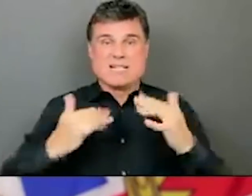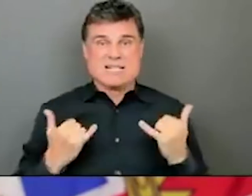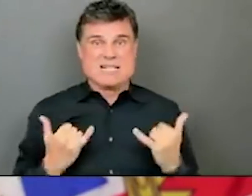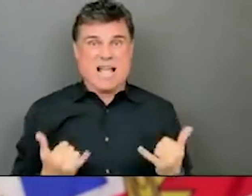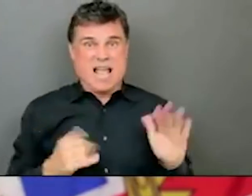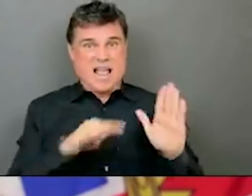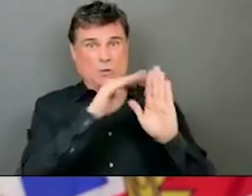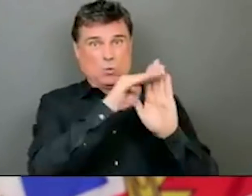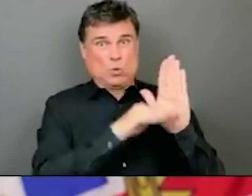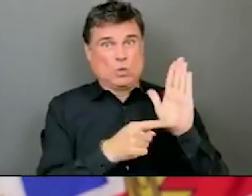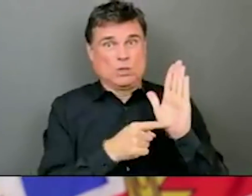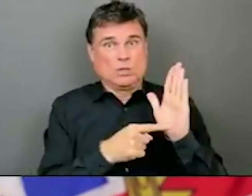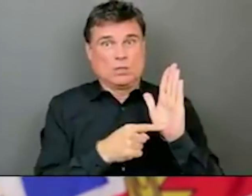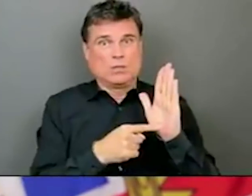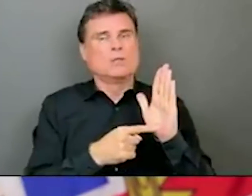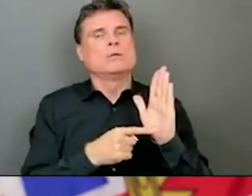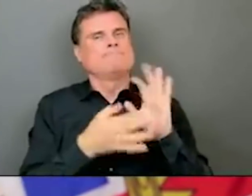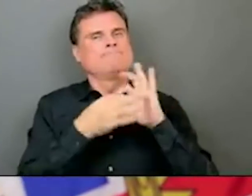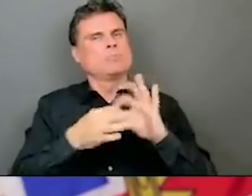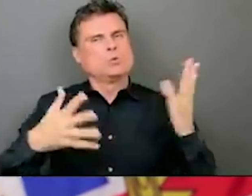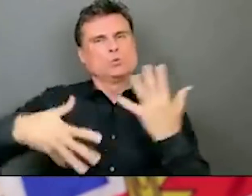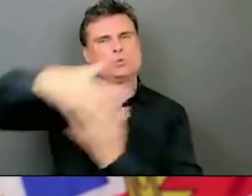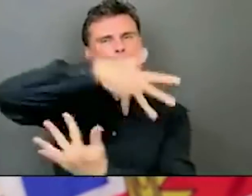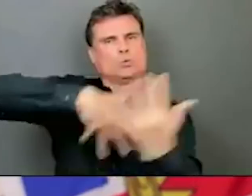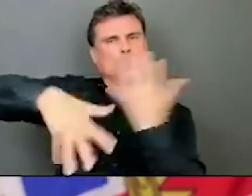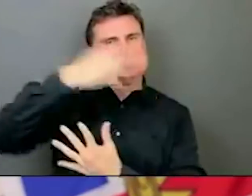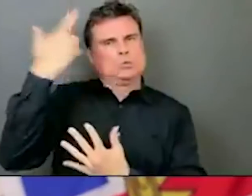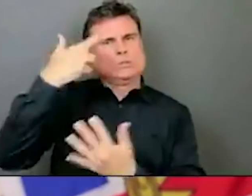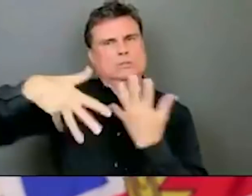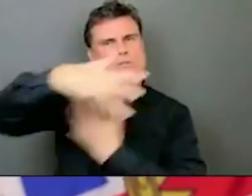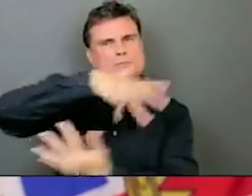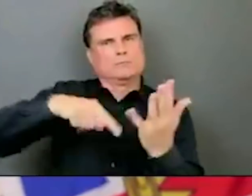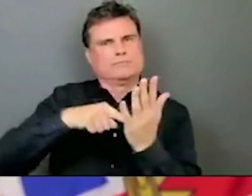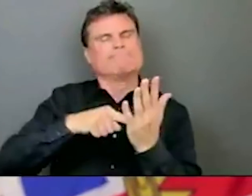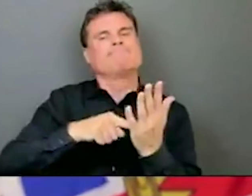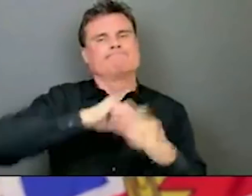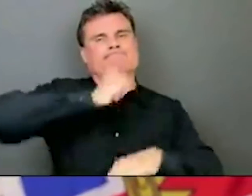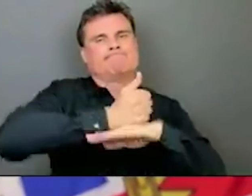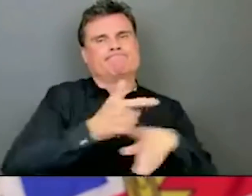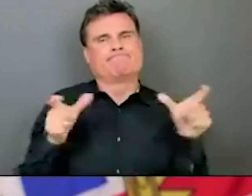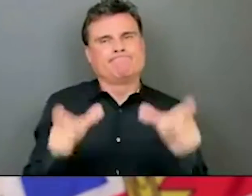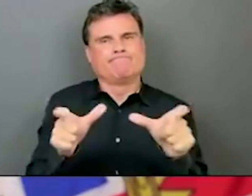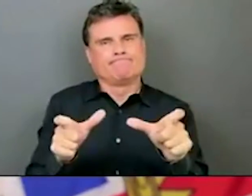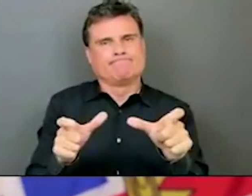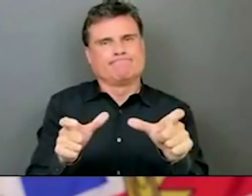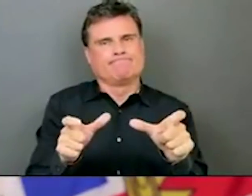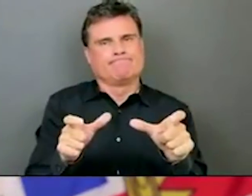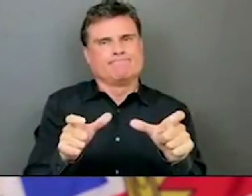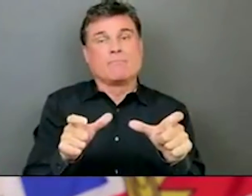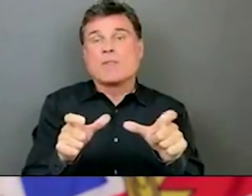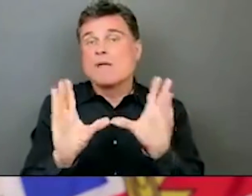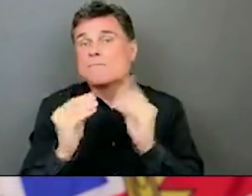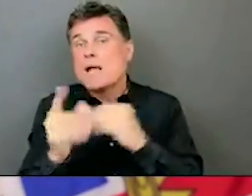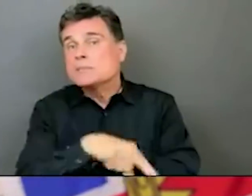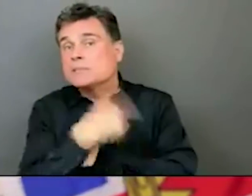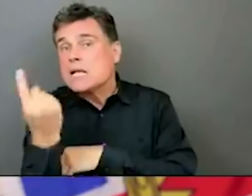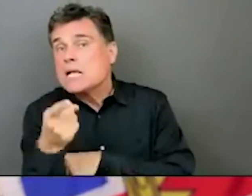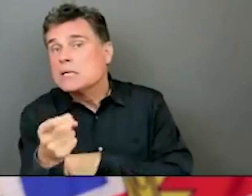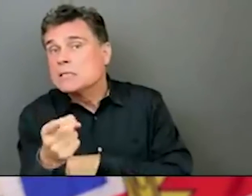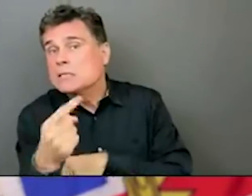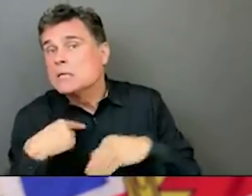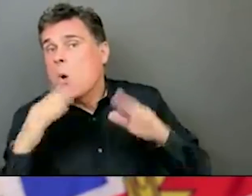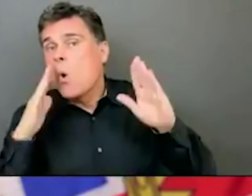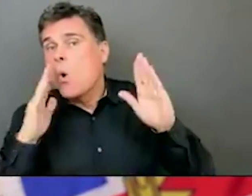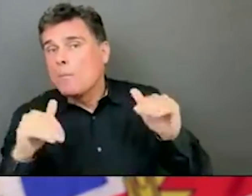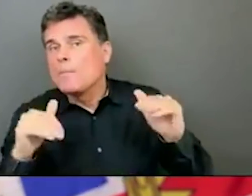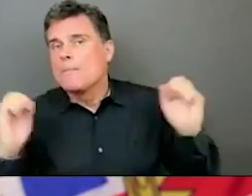now are on social gatherings and social connections. And I am looking at Family Day as a time to start